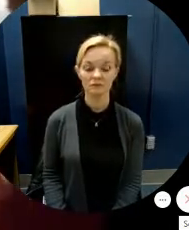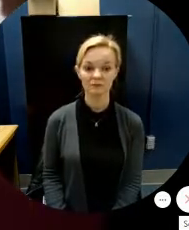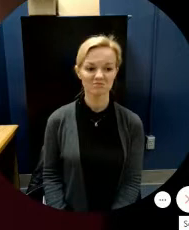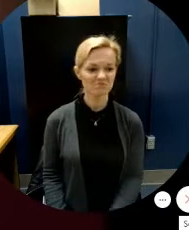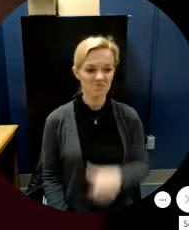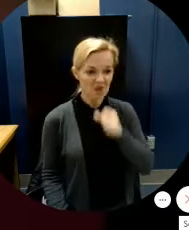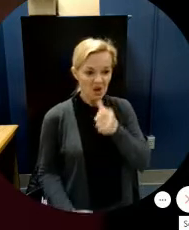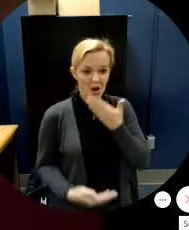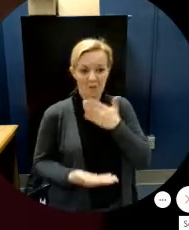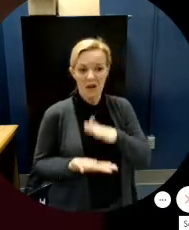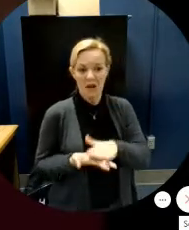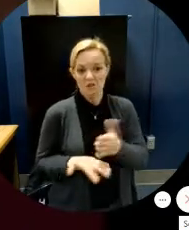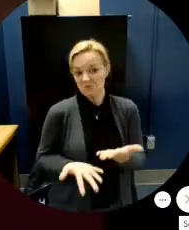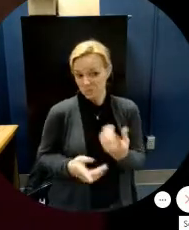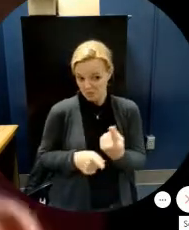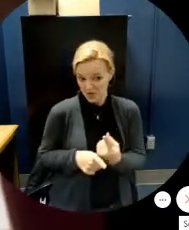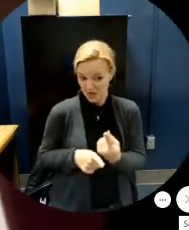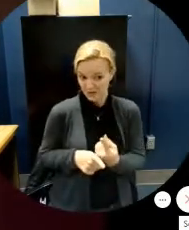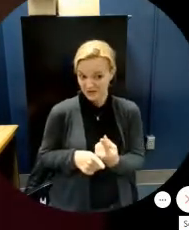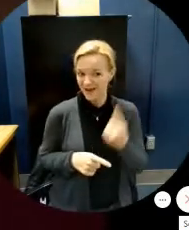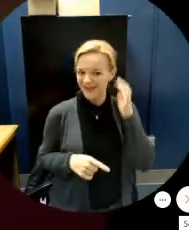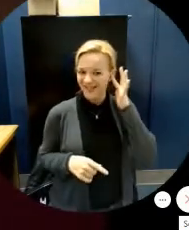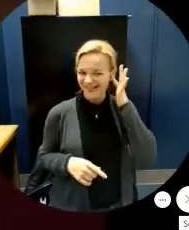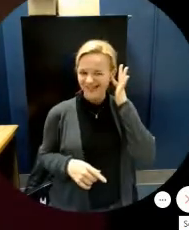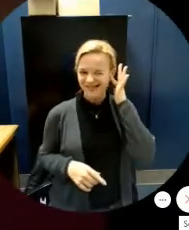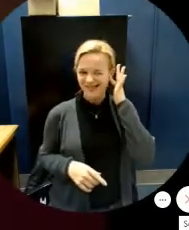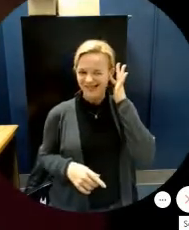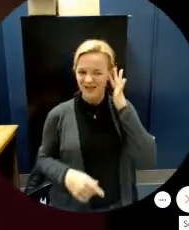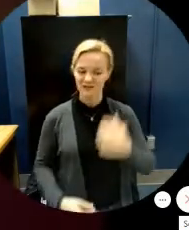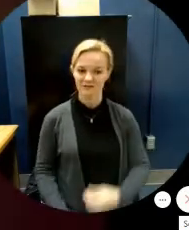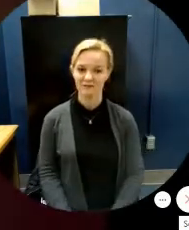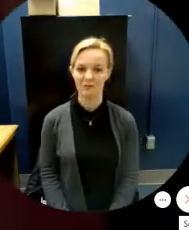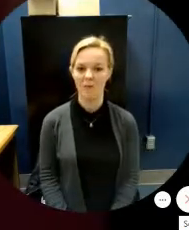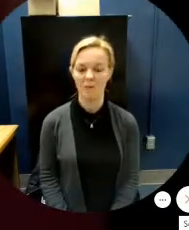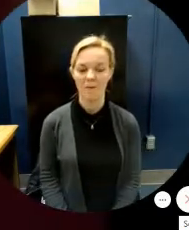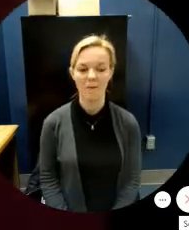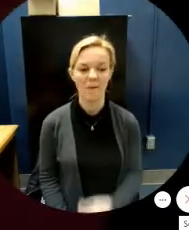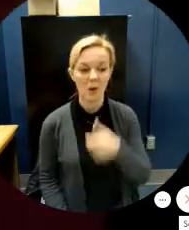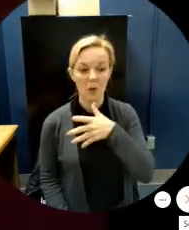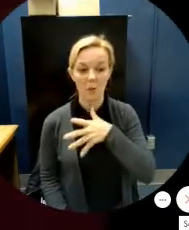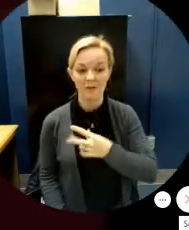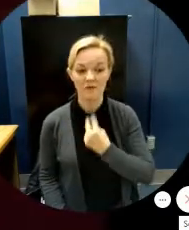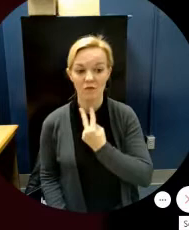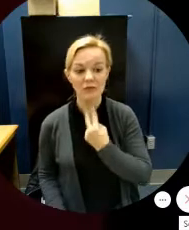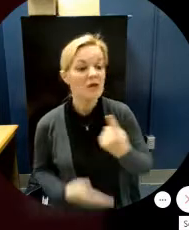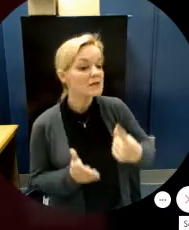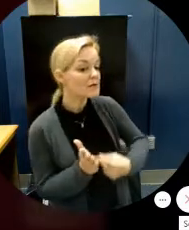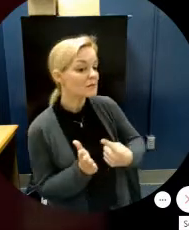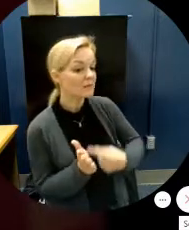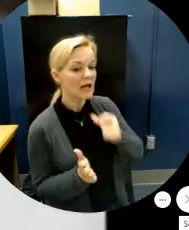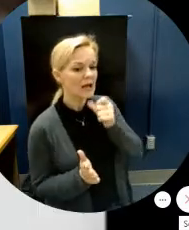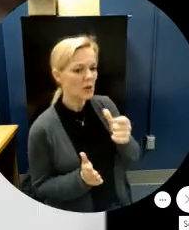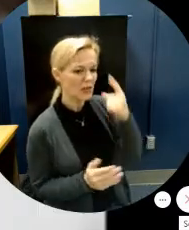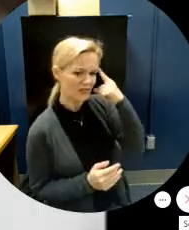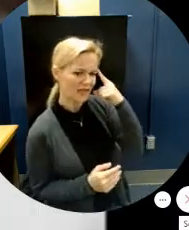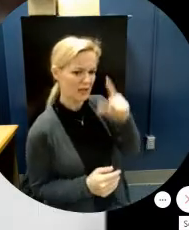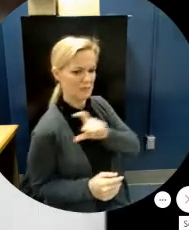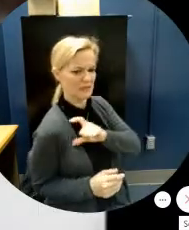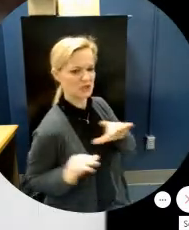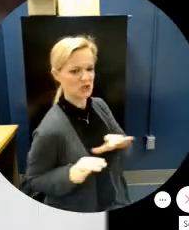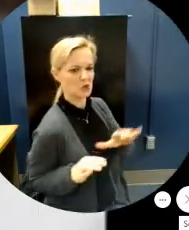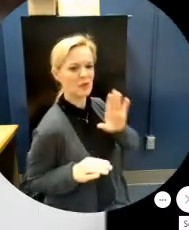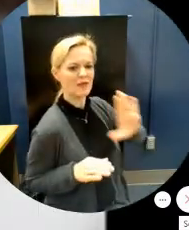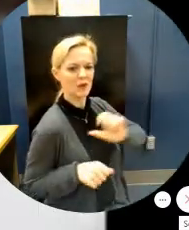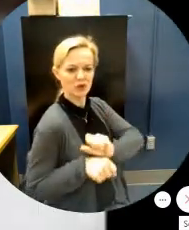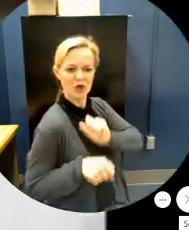Not too bad. No. No. Ringing in the ears. Sometimes I don't think the police can do their jobs very well. I guess I feel